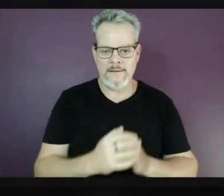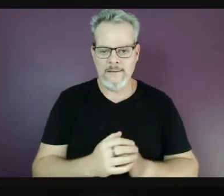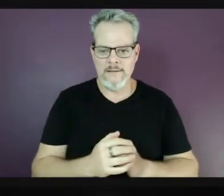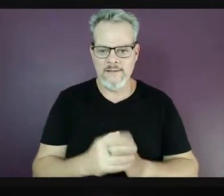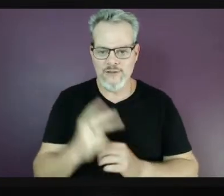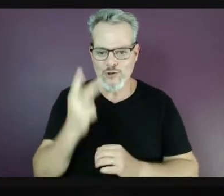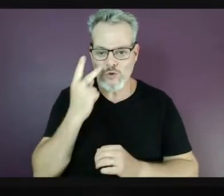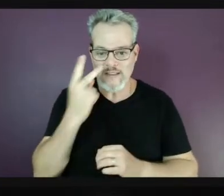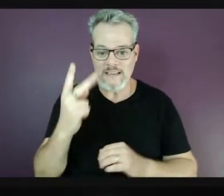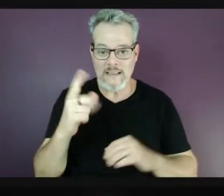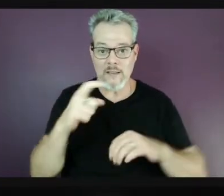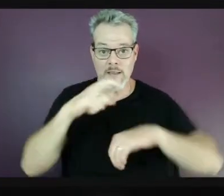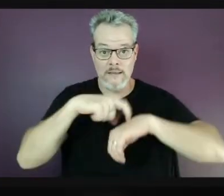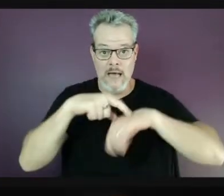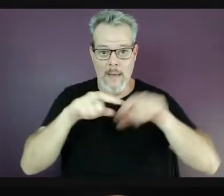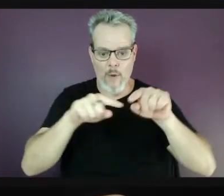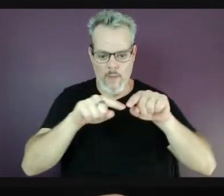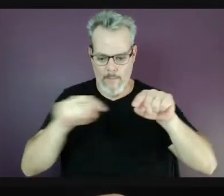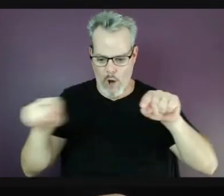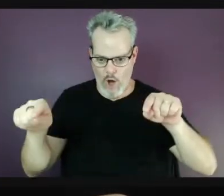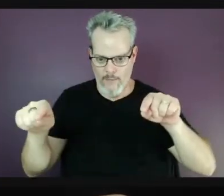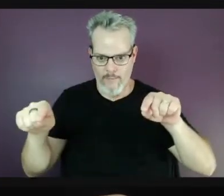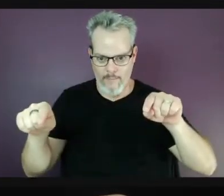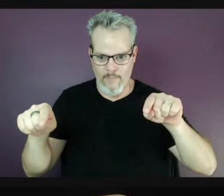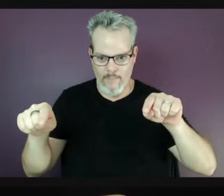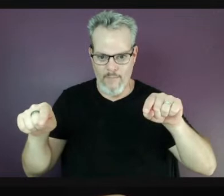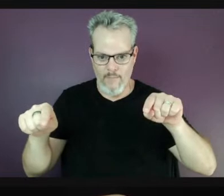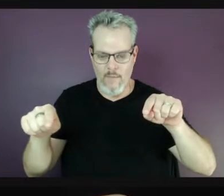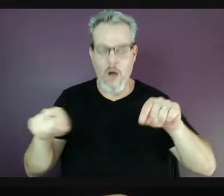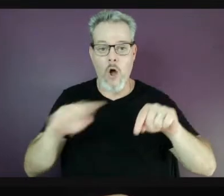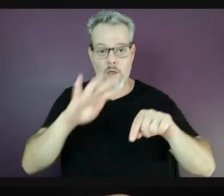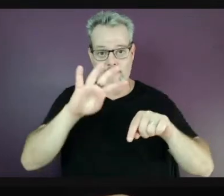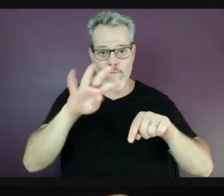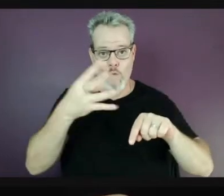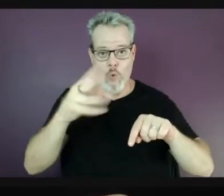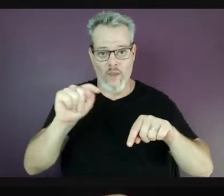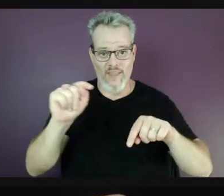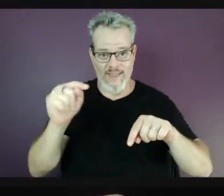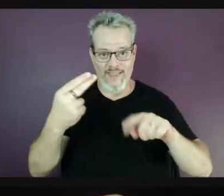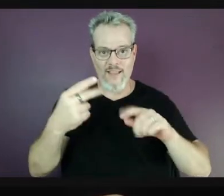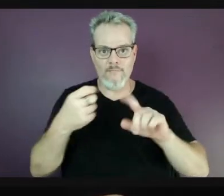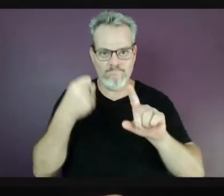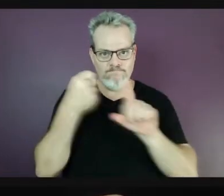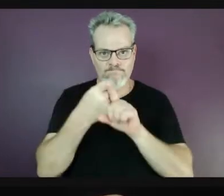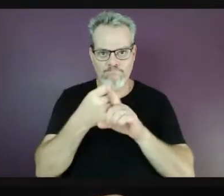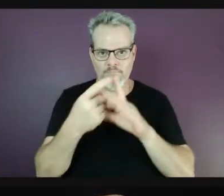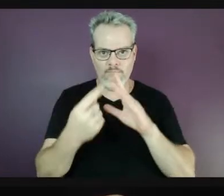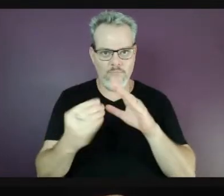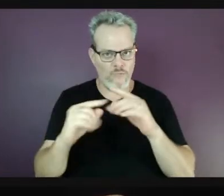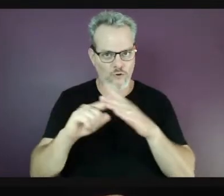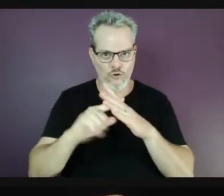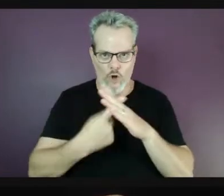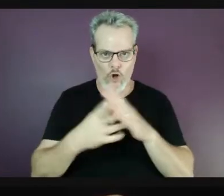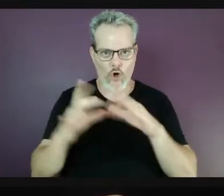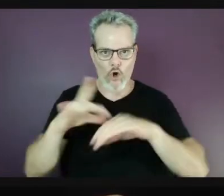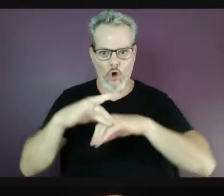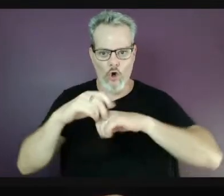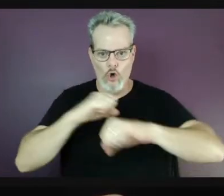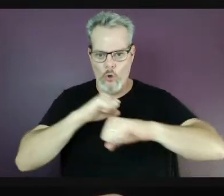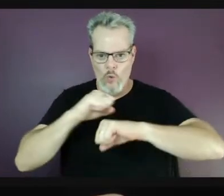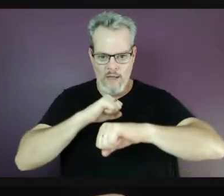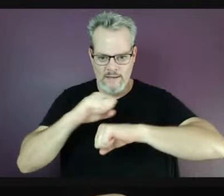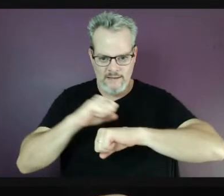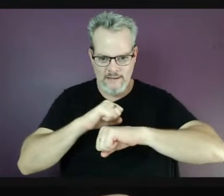the bottom. Here is the 4th when earthquakes begin, and they actually begin from as deep as